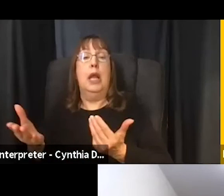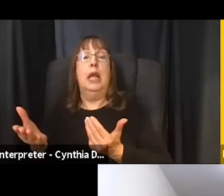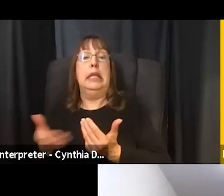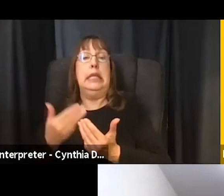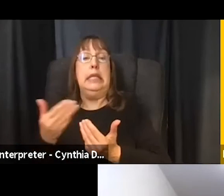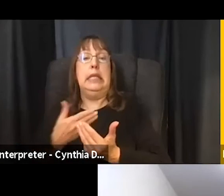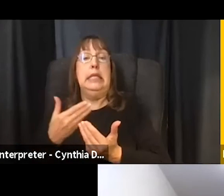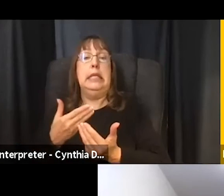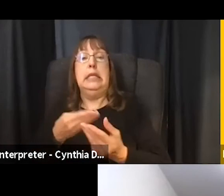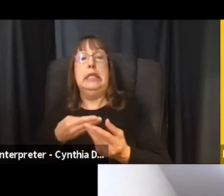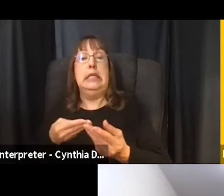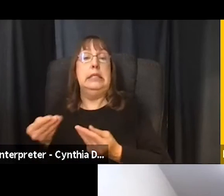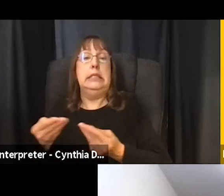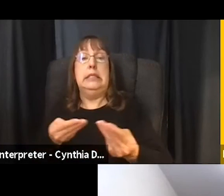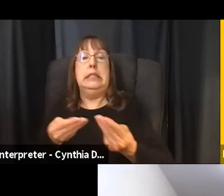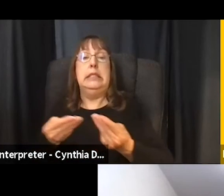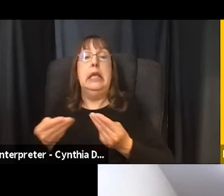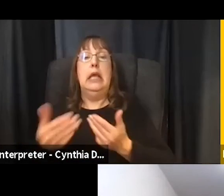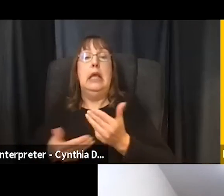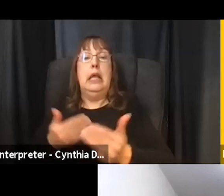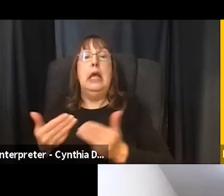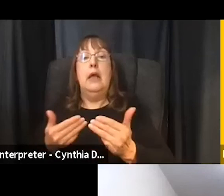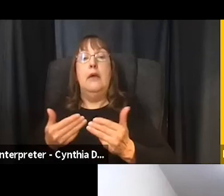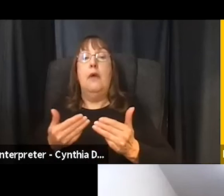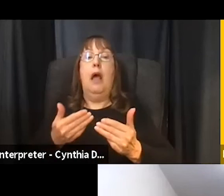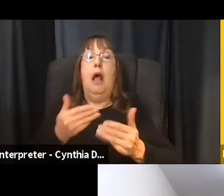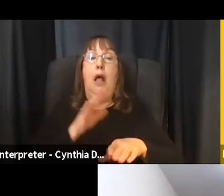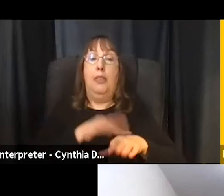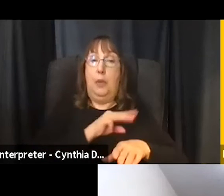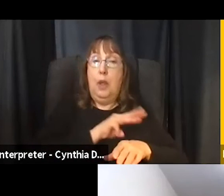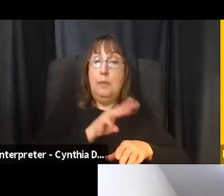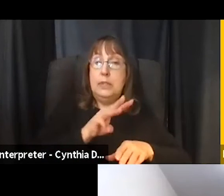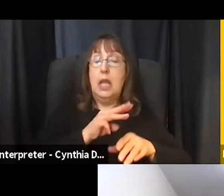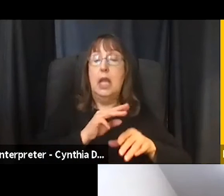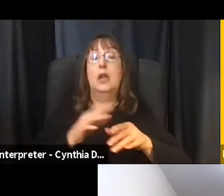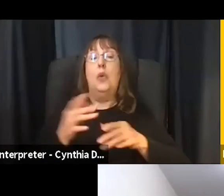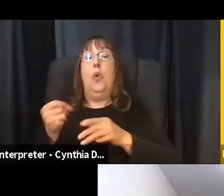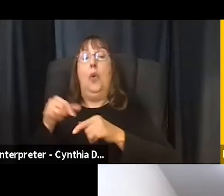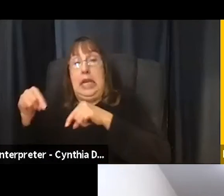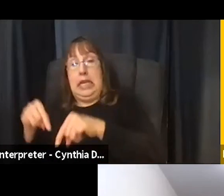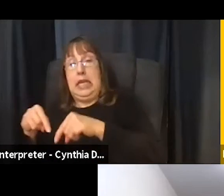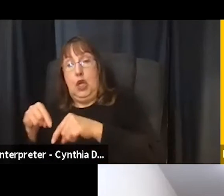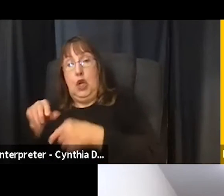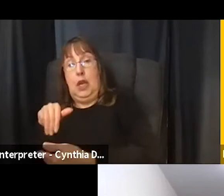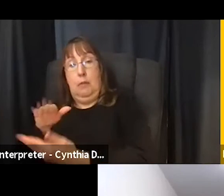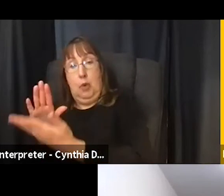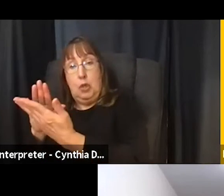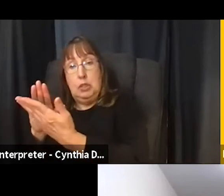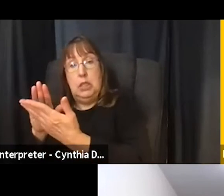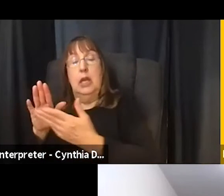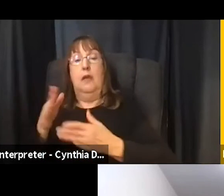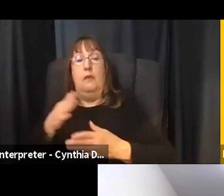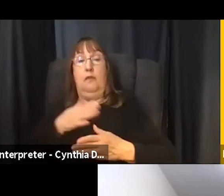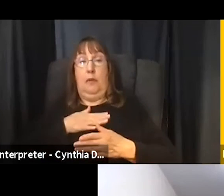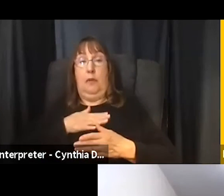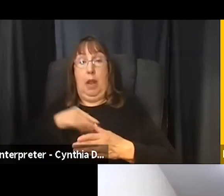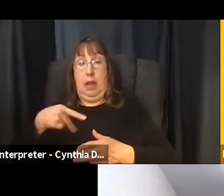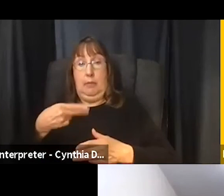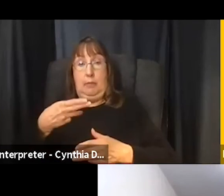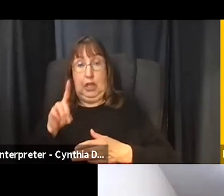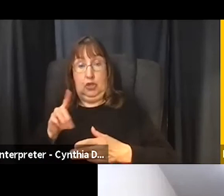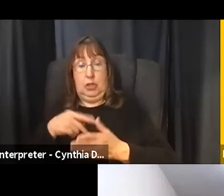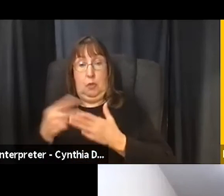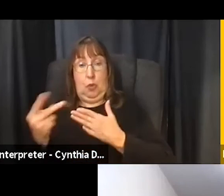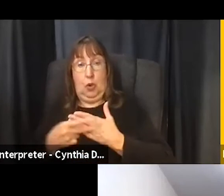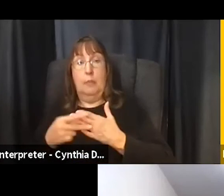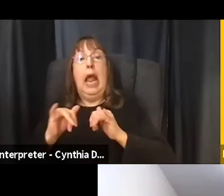website and maybe when they're here, or maybe they're talking to a potential advisor, as I know in my doctoral program, that, you know, how do I